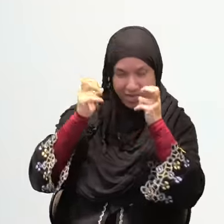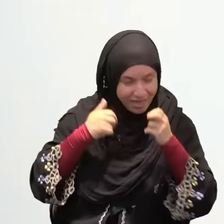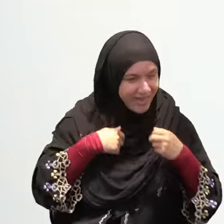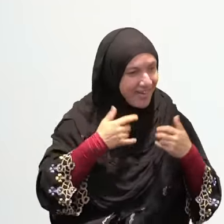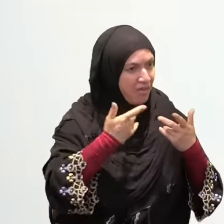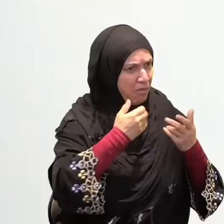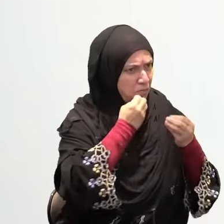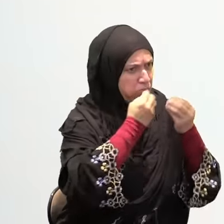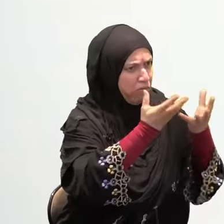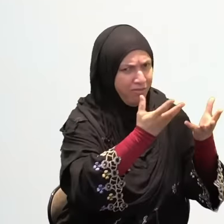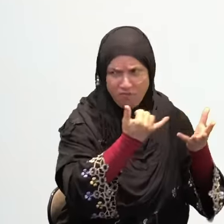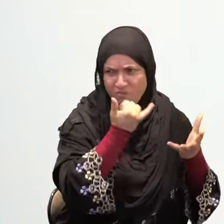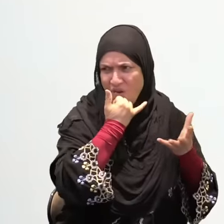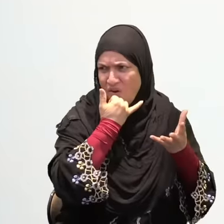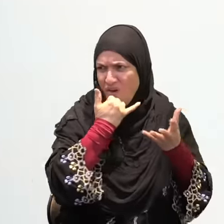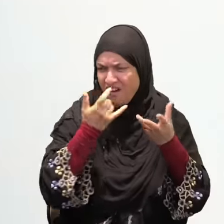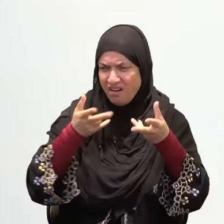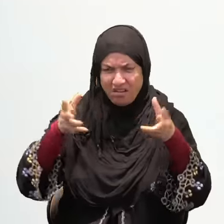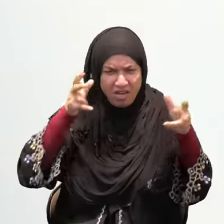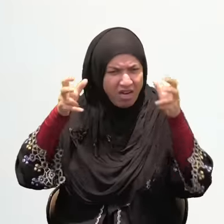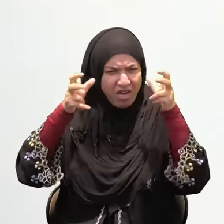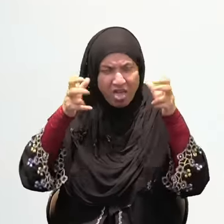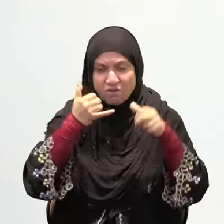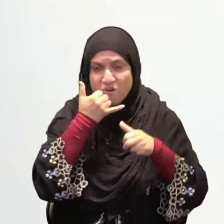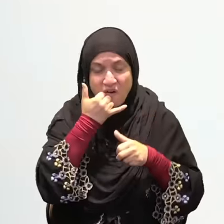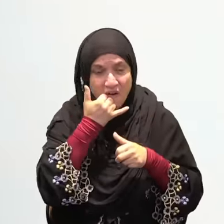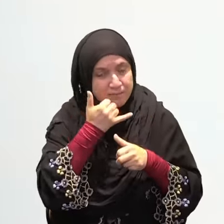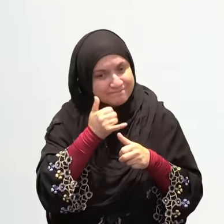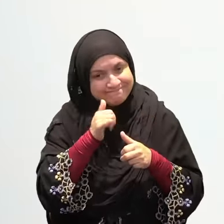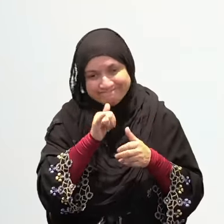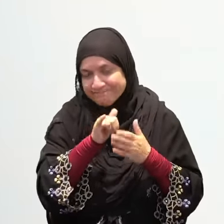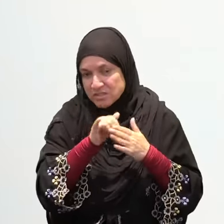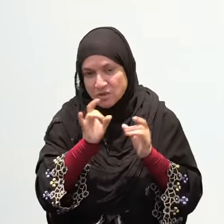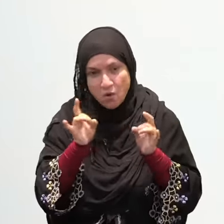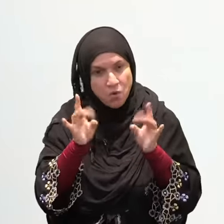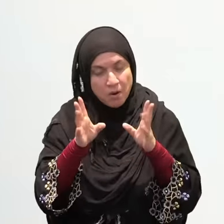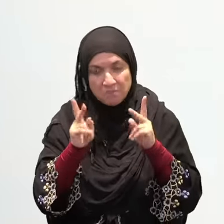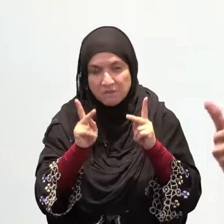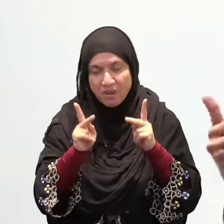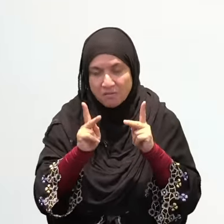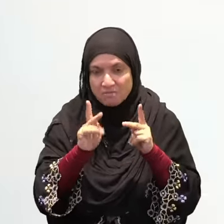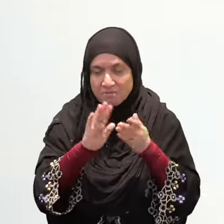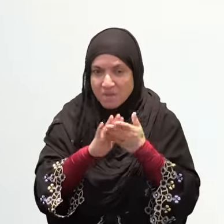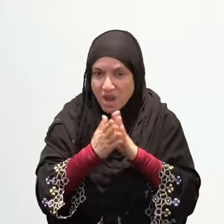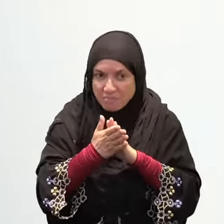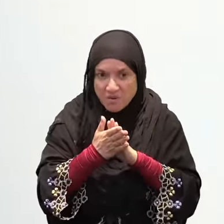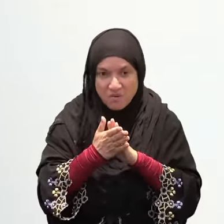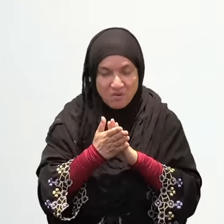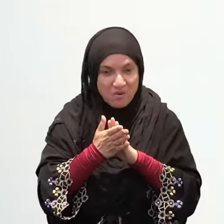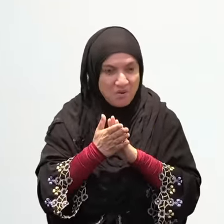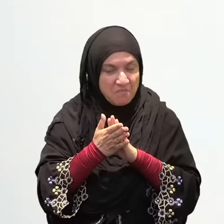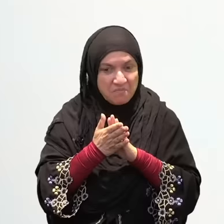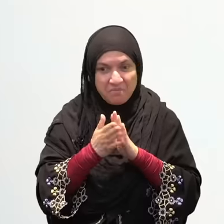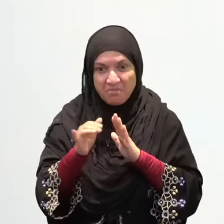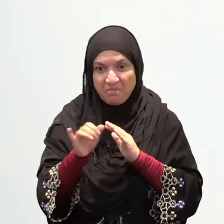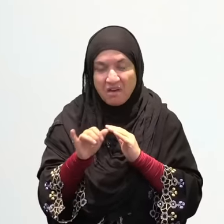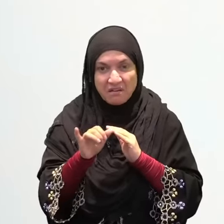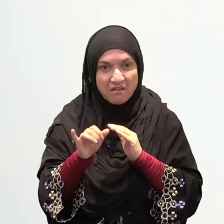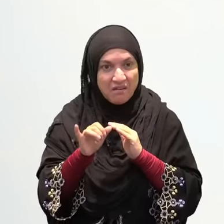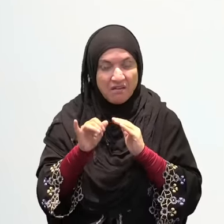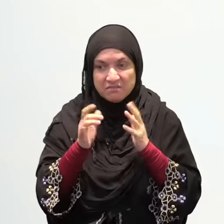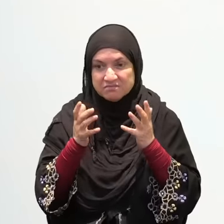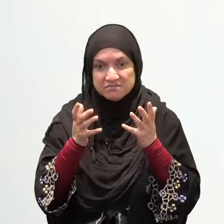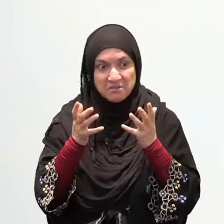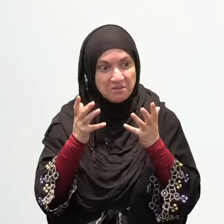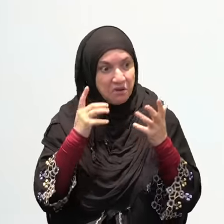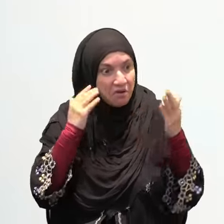we shouldn't be saying and fall into major sins without realizing it. With Uthman radiallahu ta'ala anhu, people that actually thought